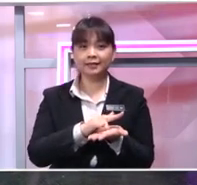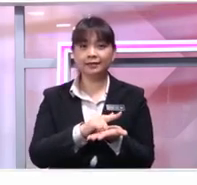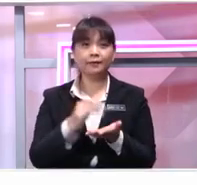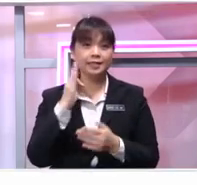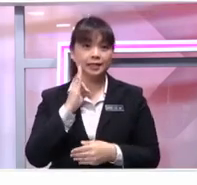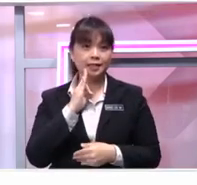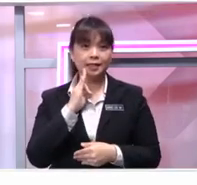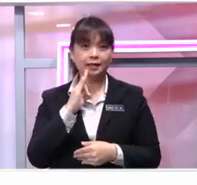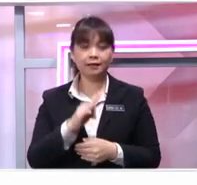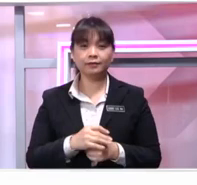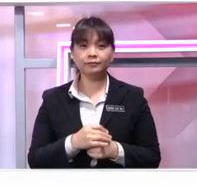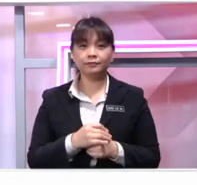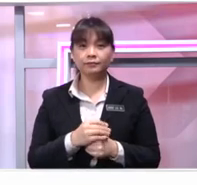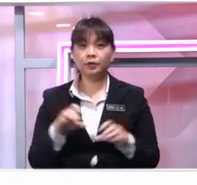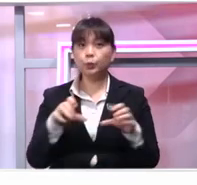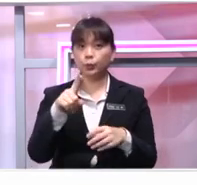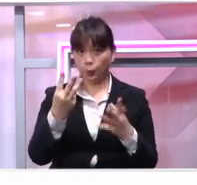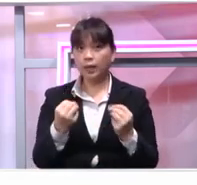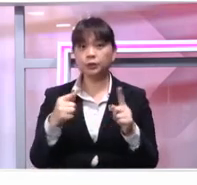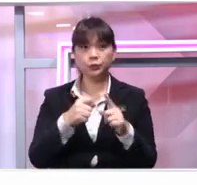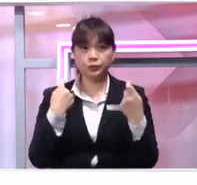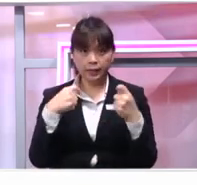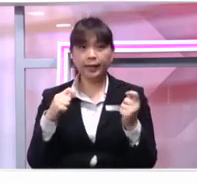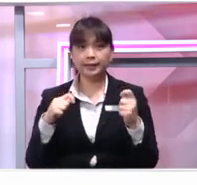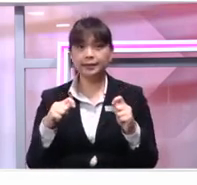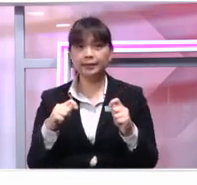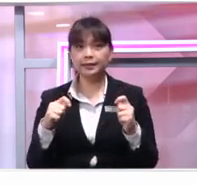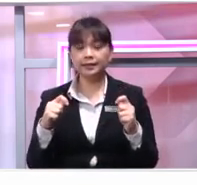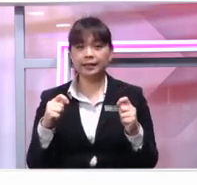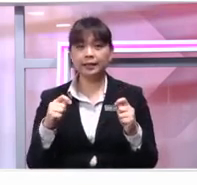Fazrina? Do you want to try?